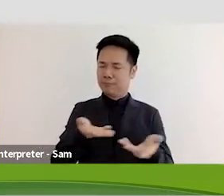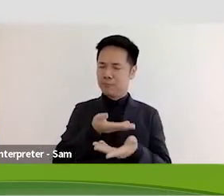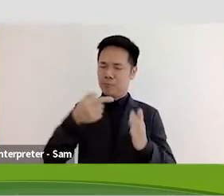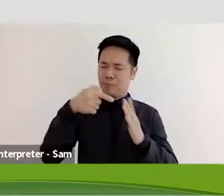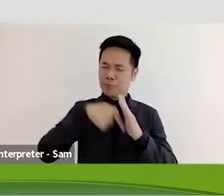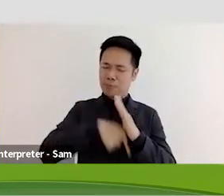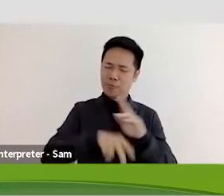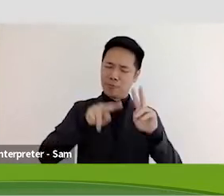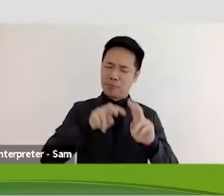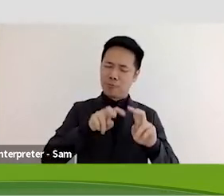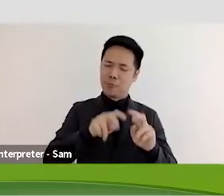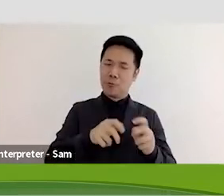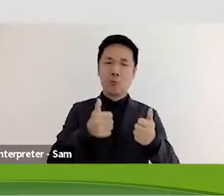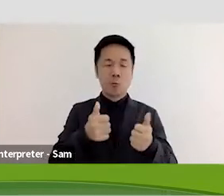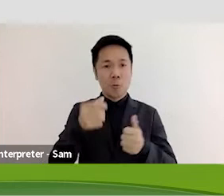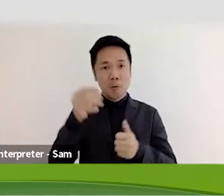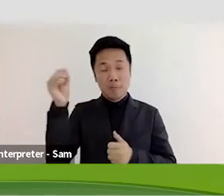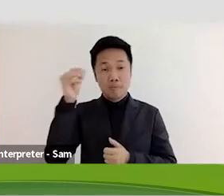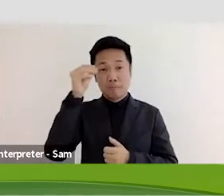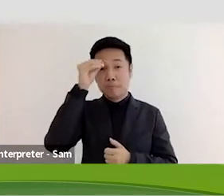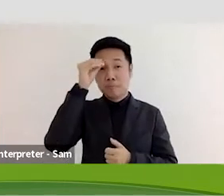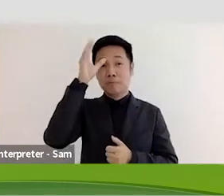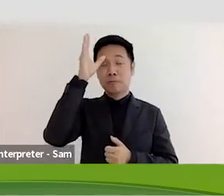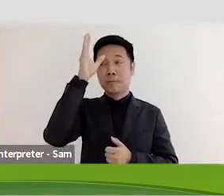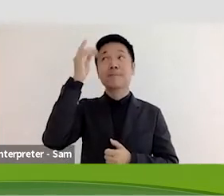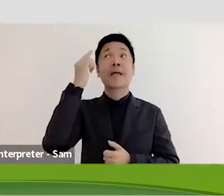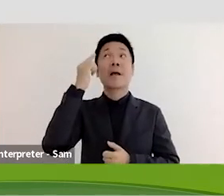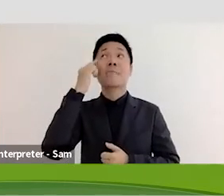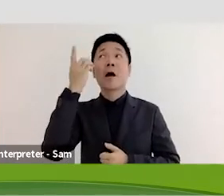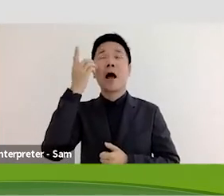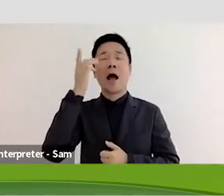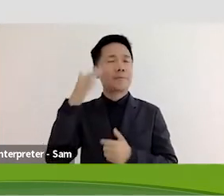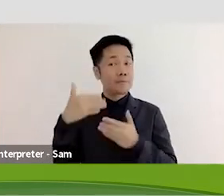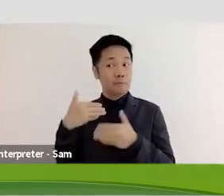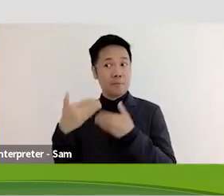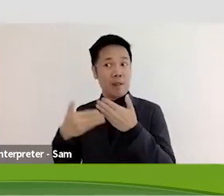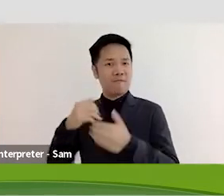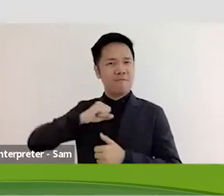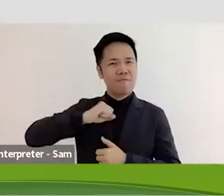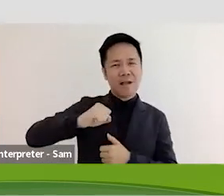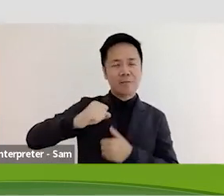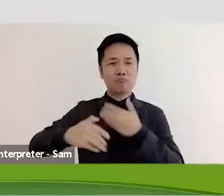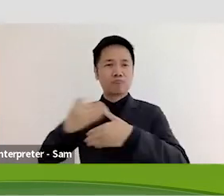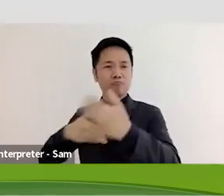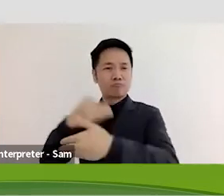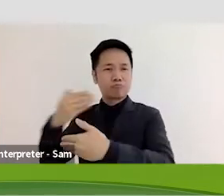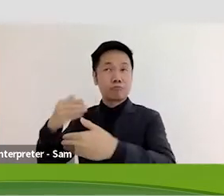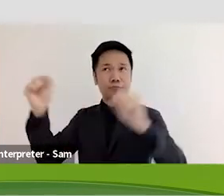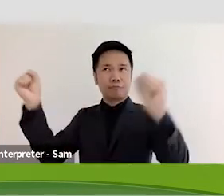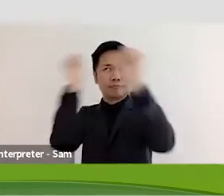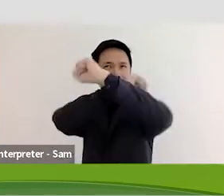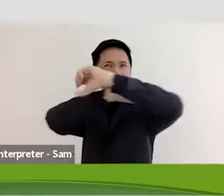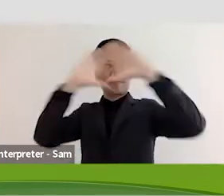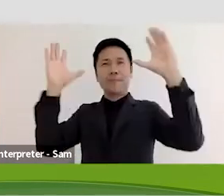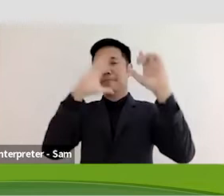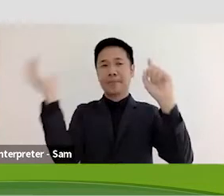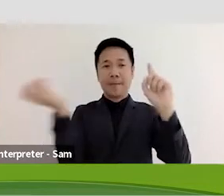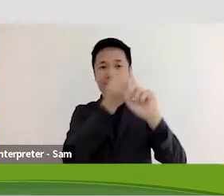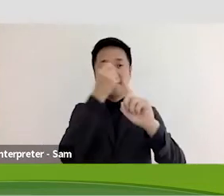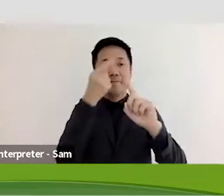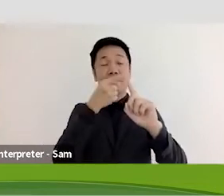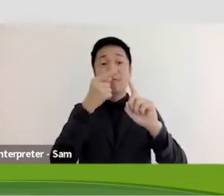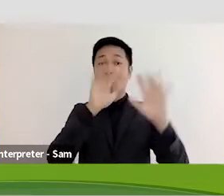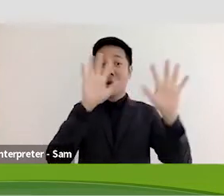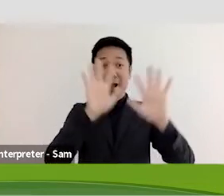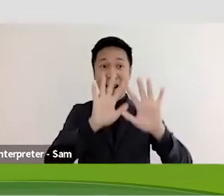as well as the best ways to fast forward really equitable action on